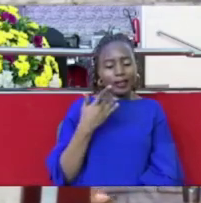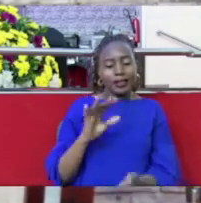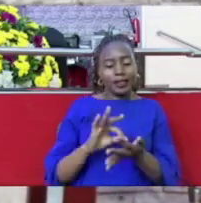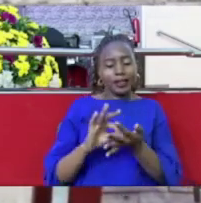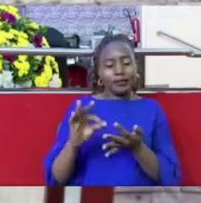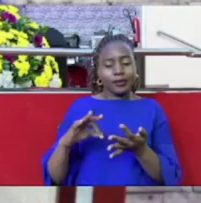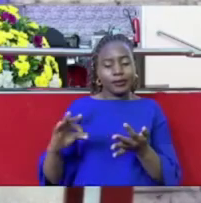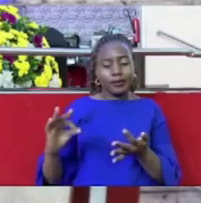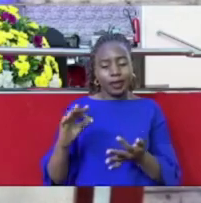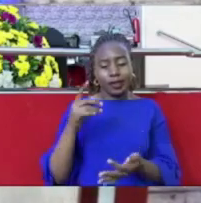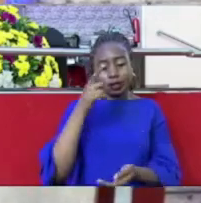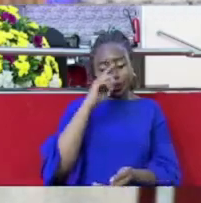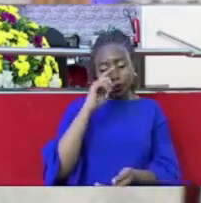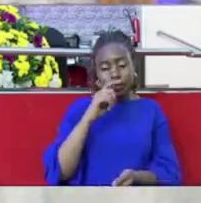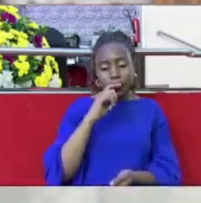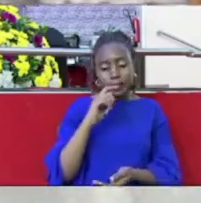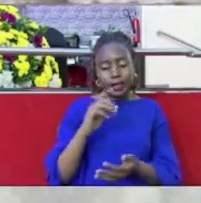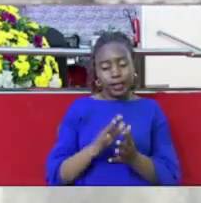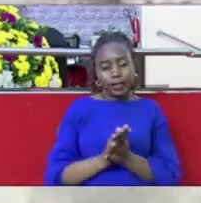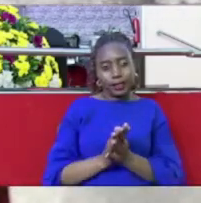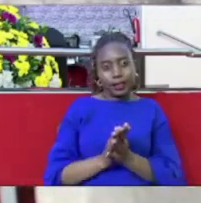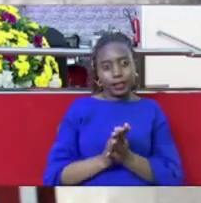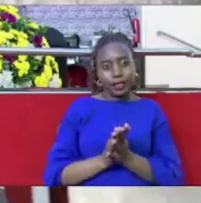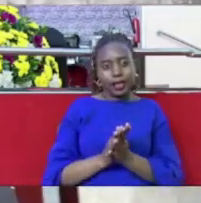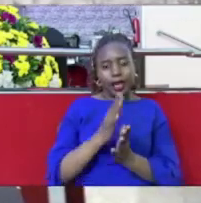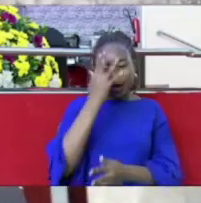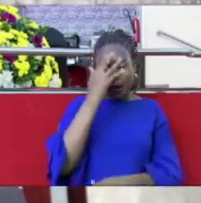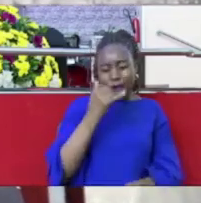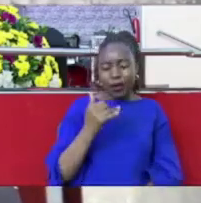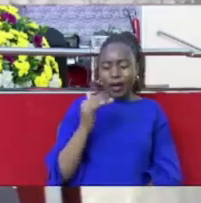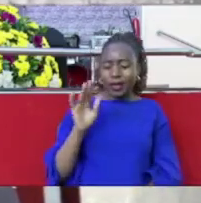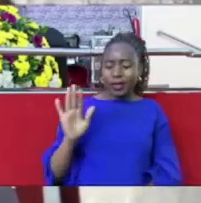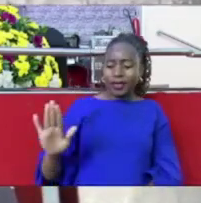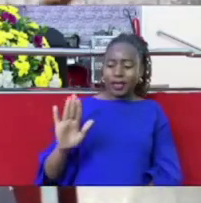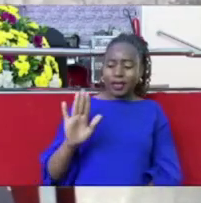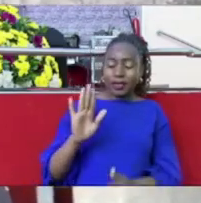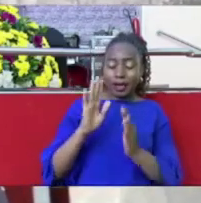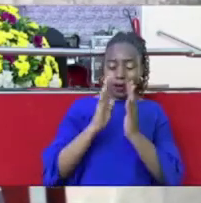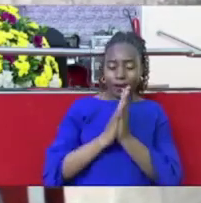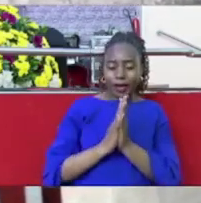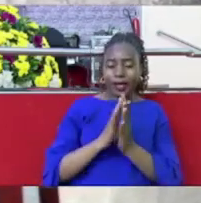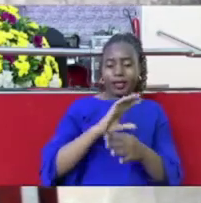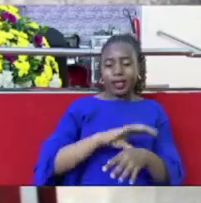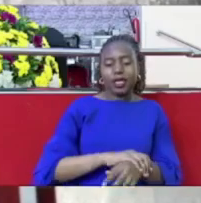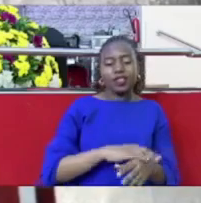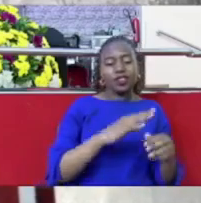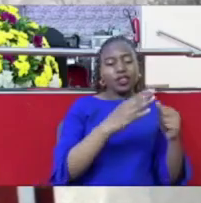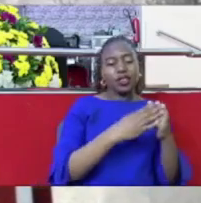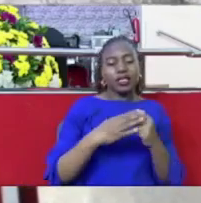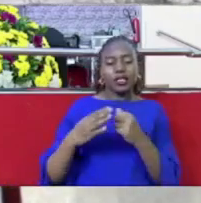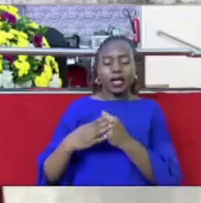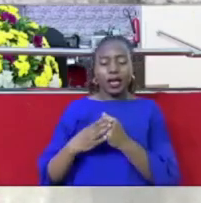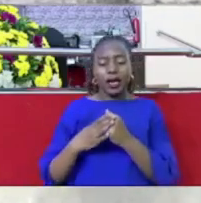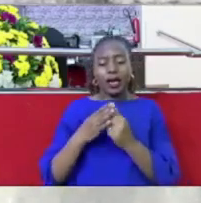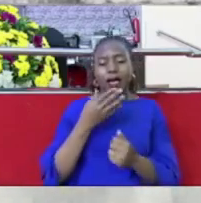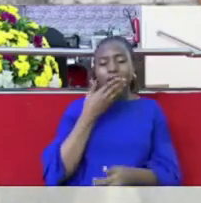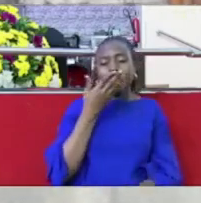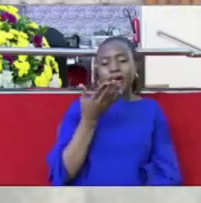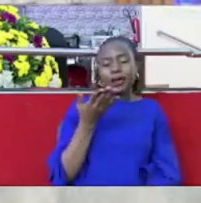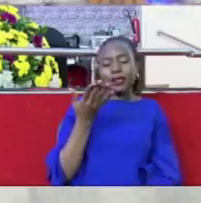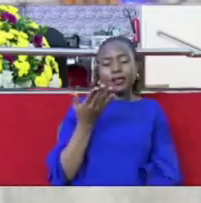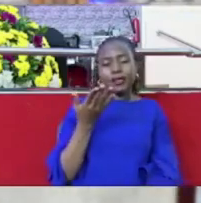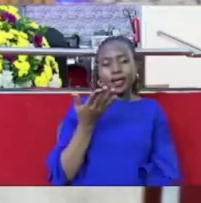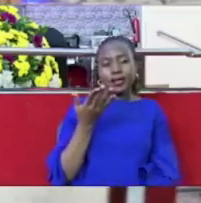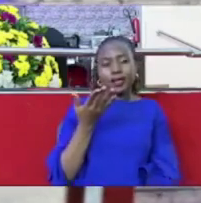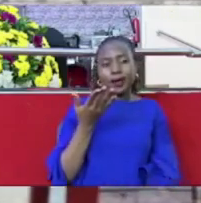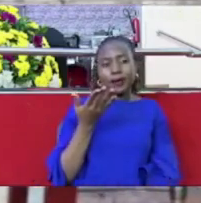Kama ningekuwa na wivu wa kiroho. Why is his prayers getting 99% answers? Kwa nini majibu yake asilimia 99? And